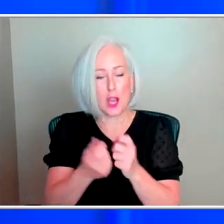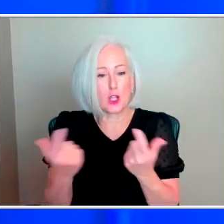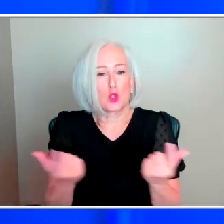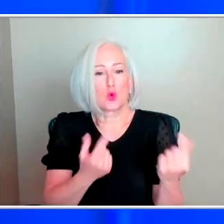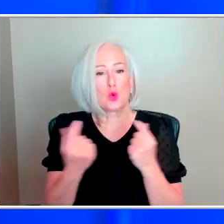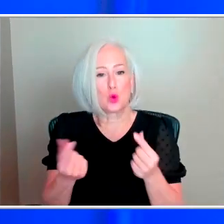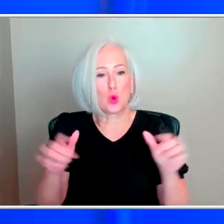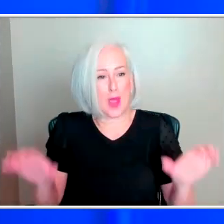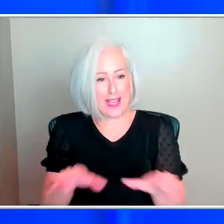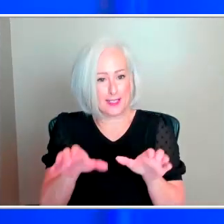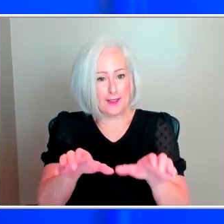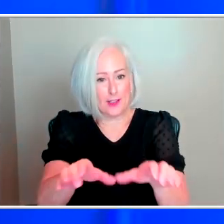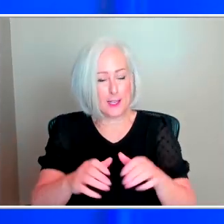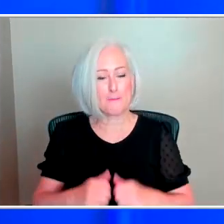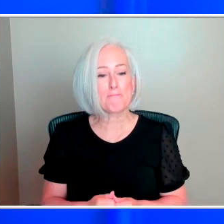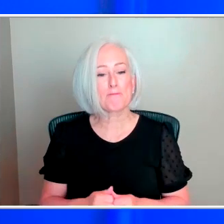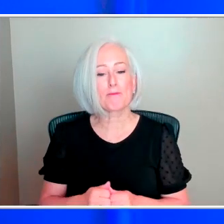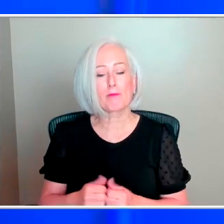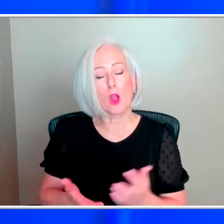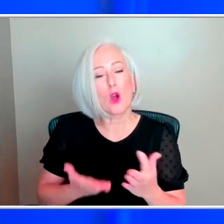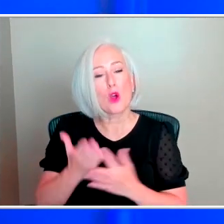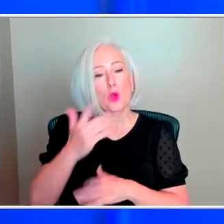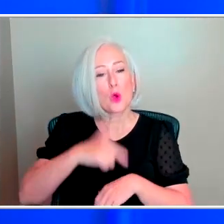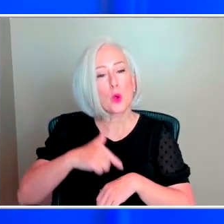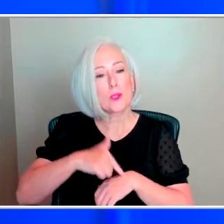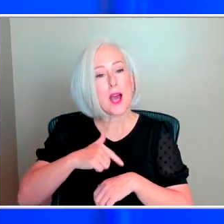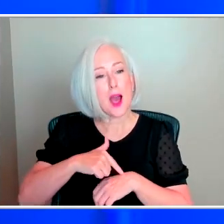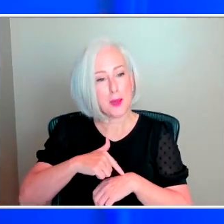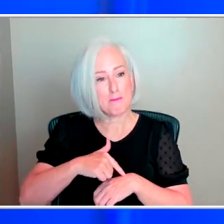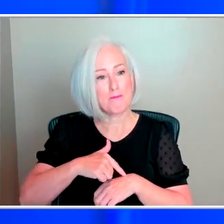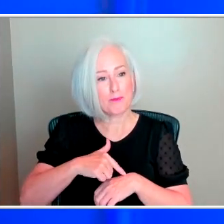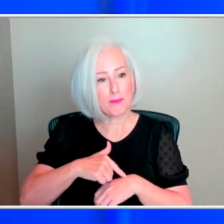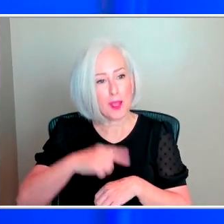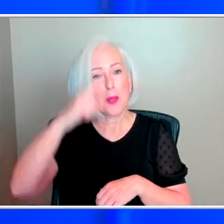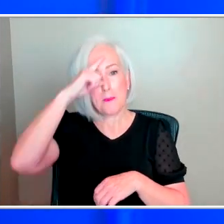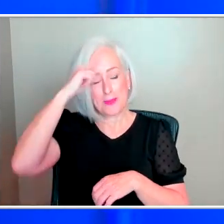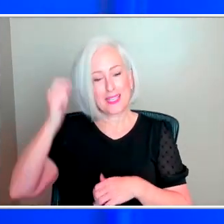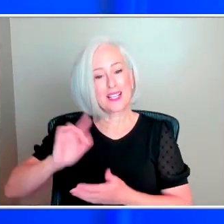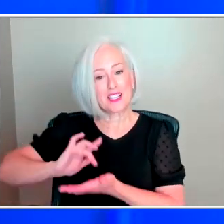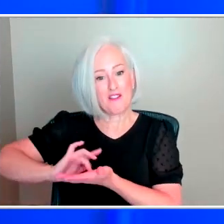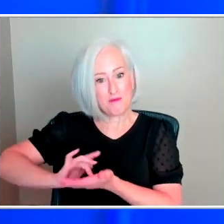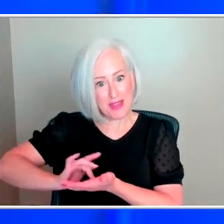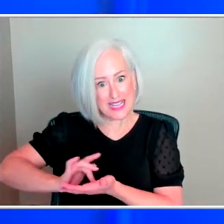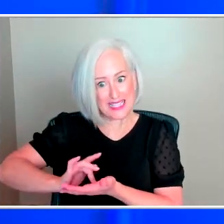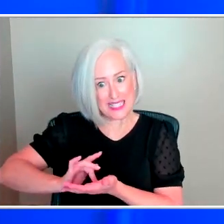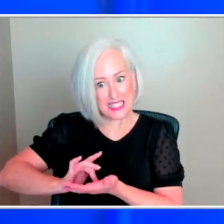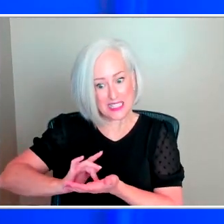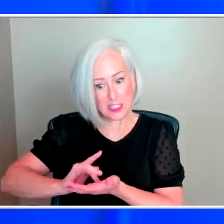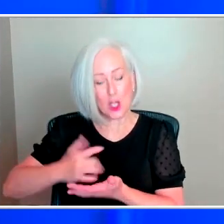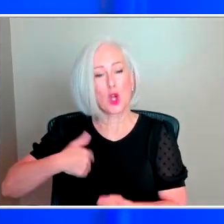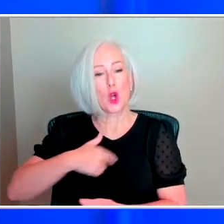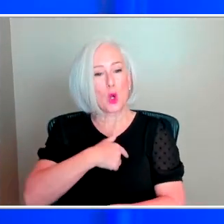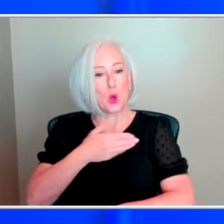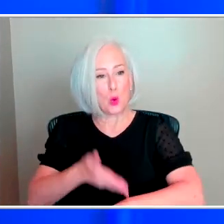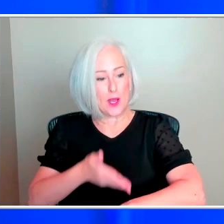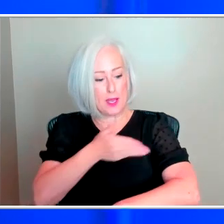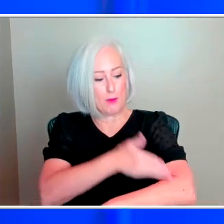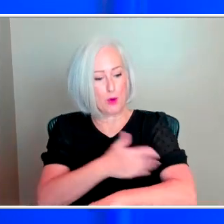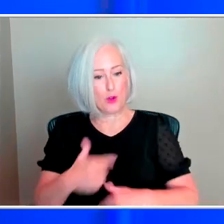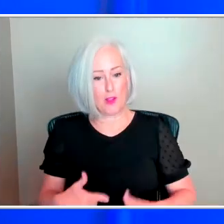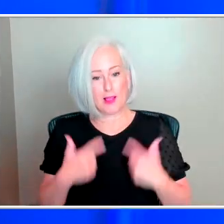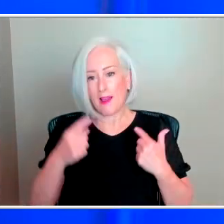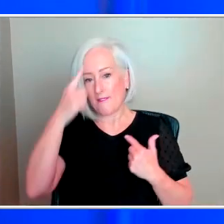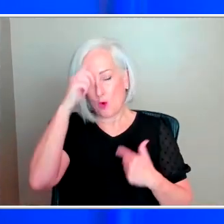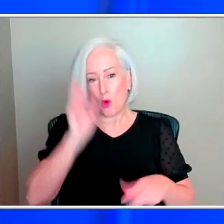reasons over time, too, is because of medicine, we have improved life for people with